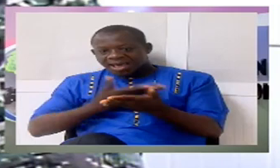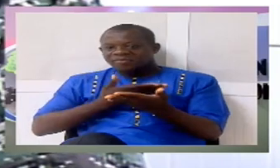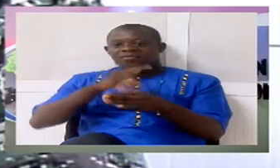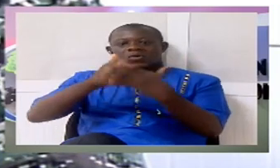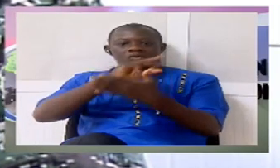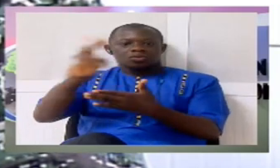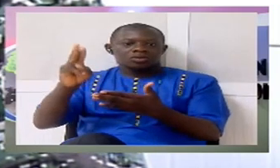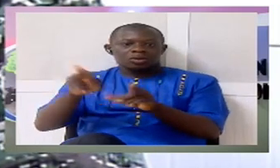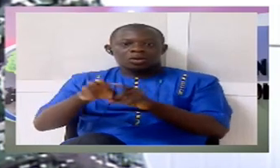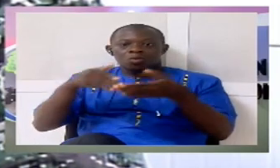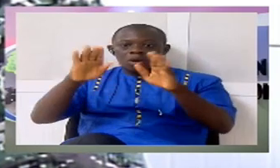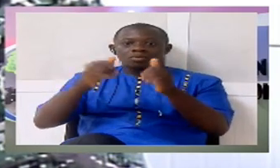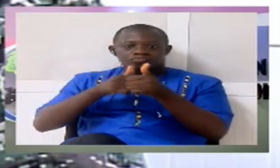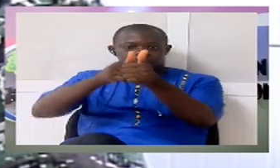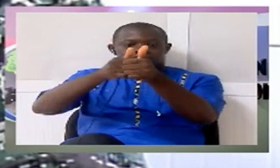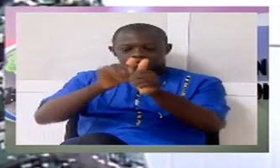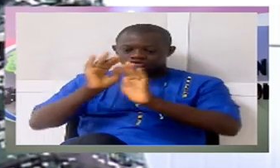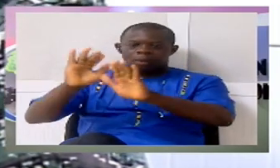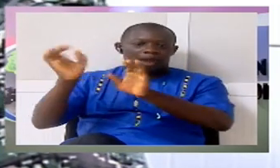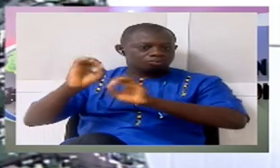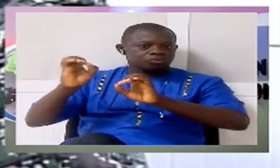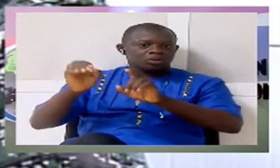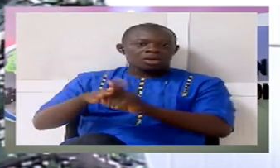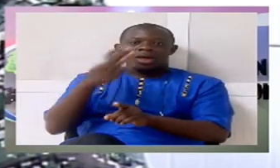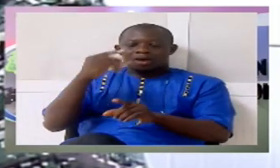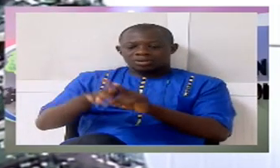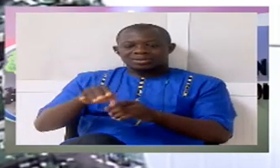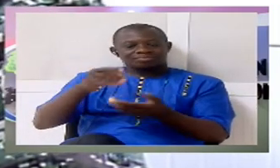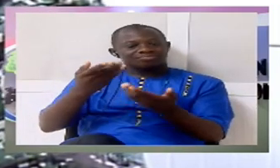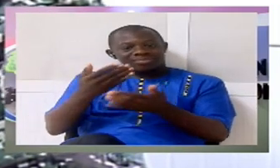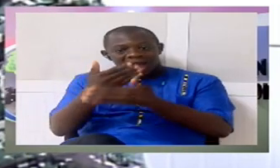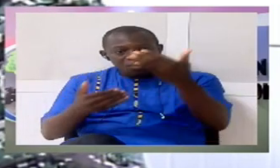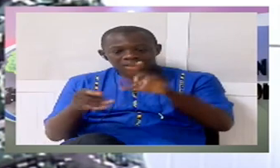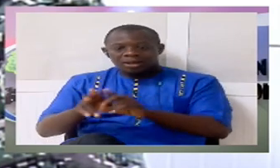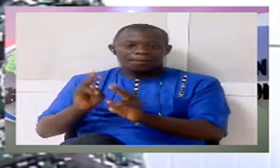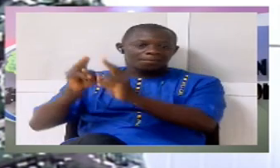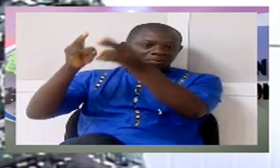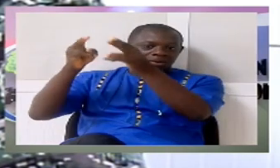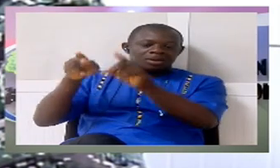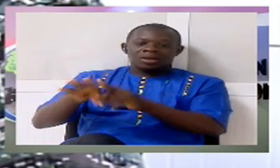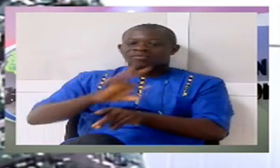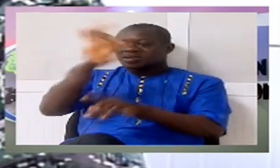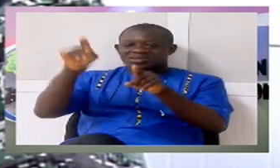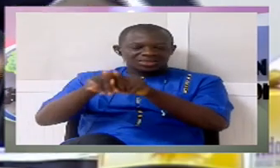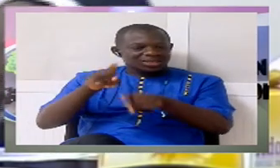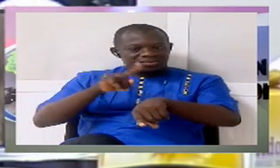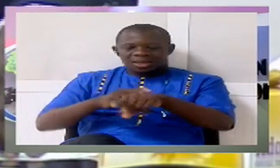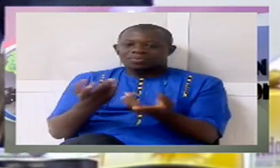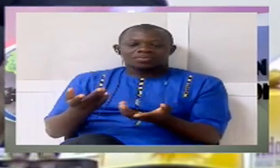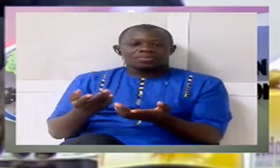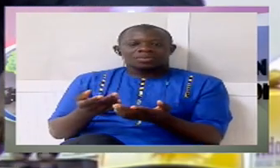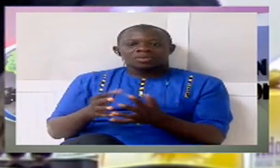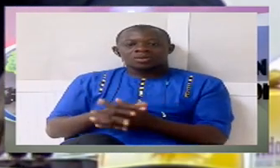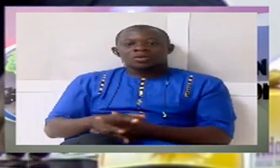I'm not going to go. Convoy did not stop because how you got down and shoot him, and it's almost at the same time. Do you